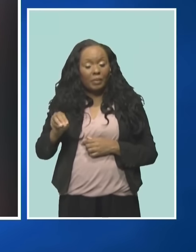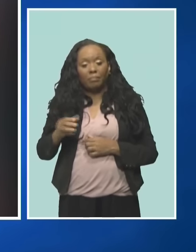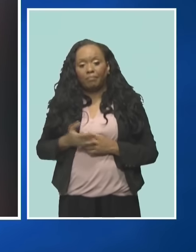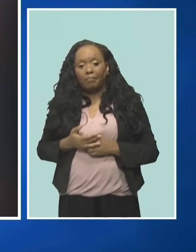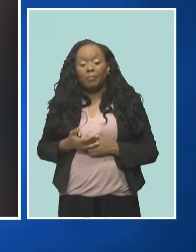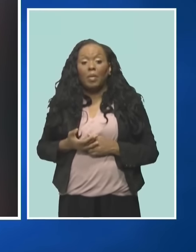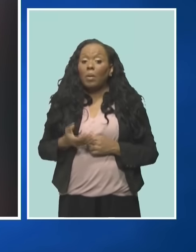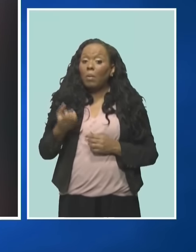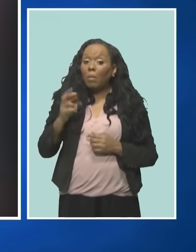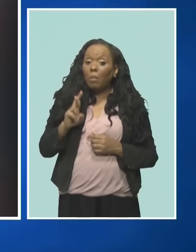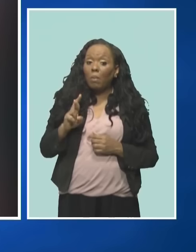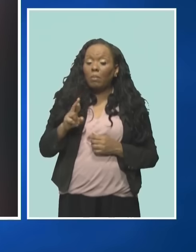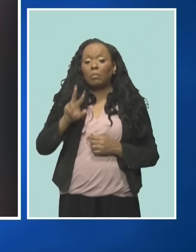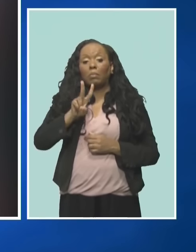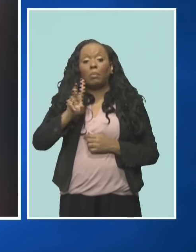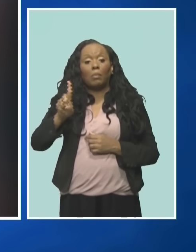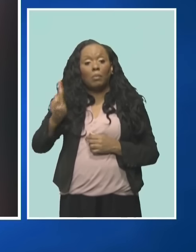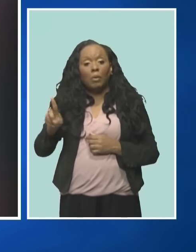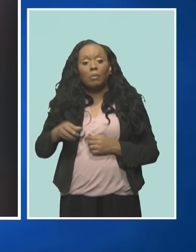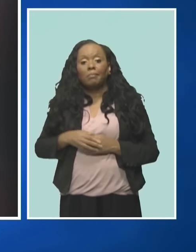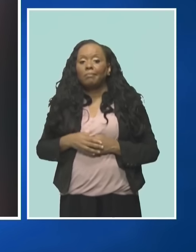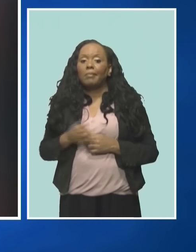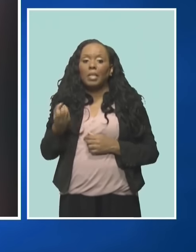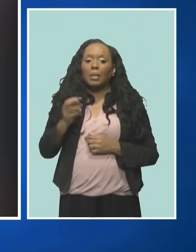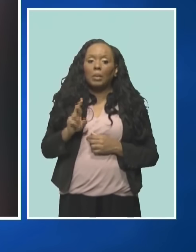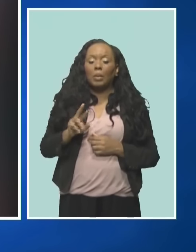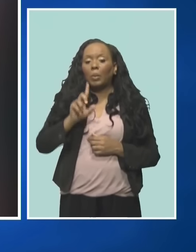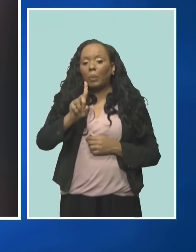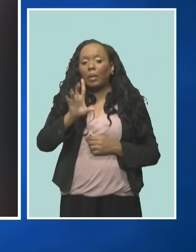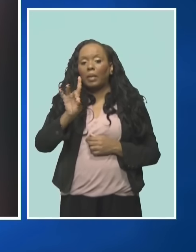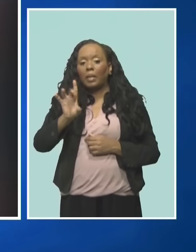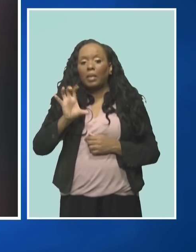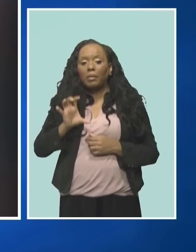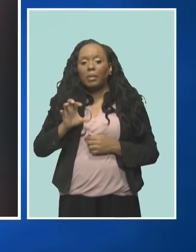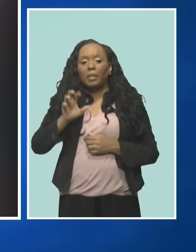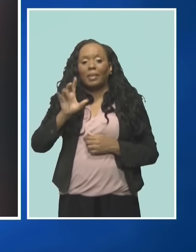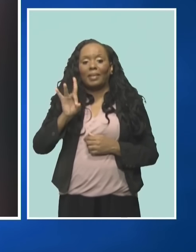416-8200, the police emergency at 211, Crime Stoppers at